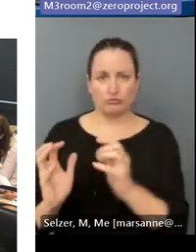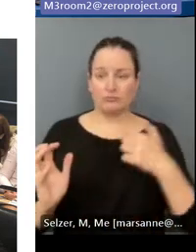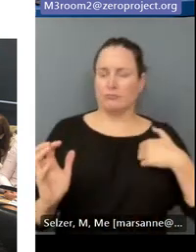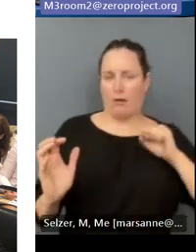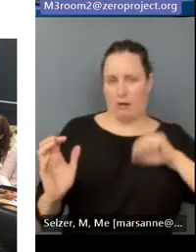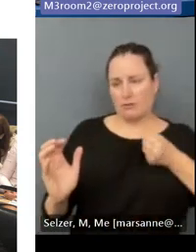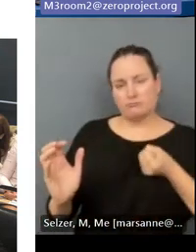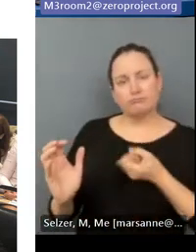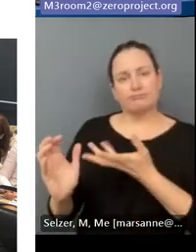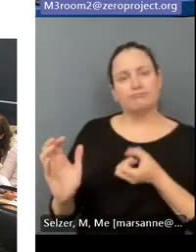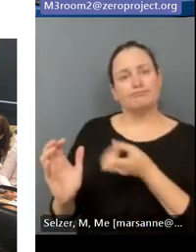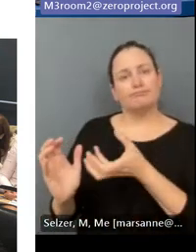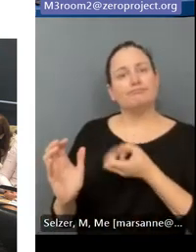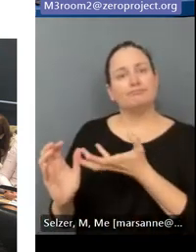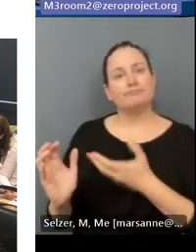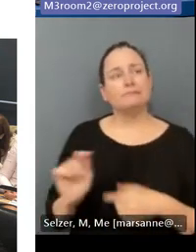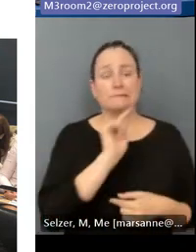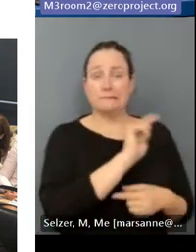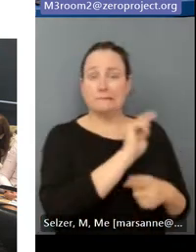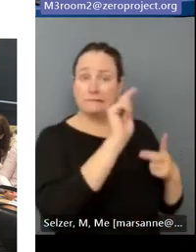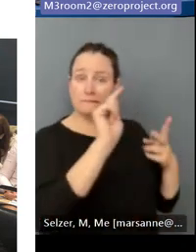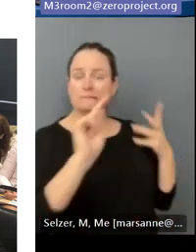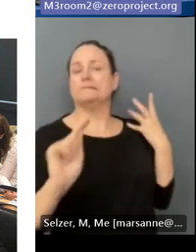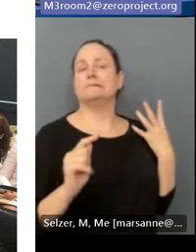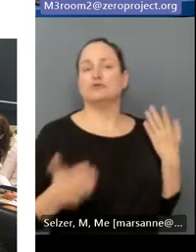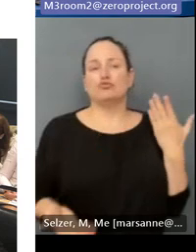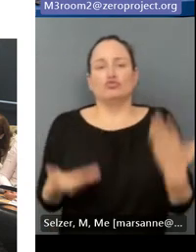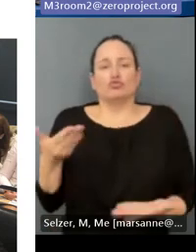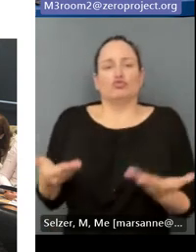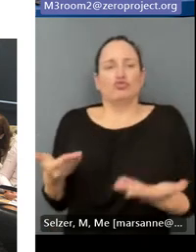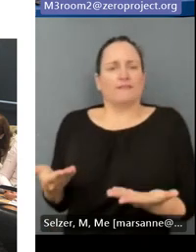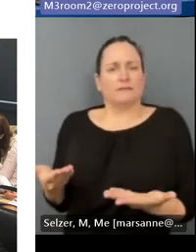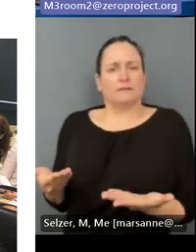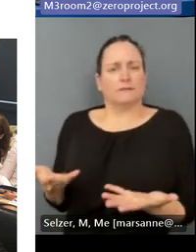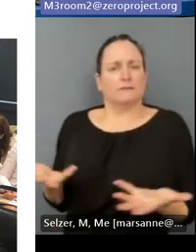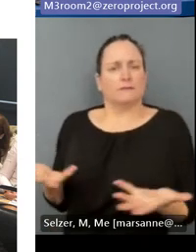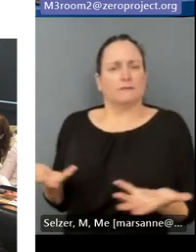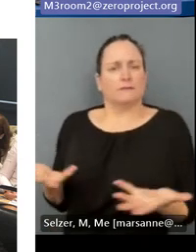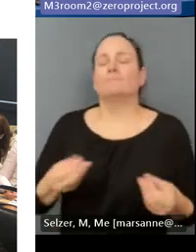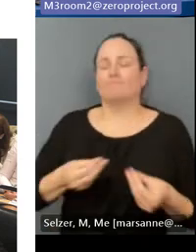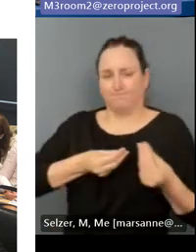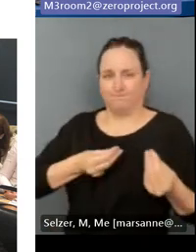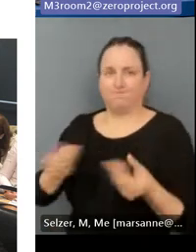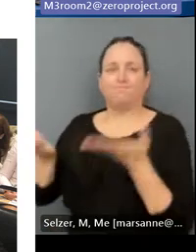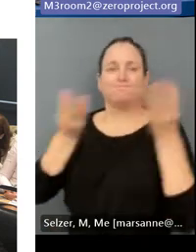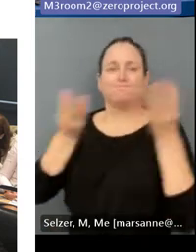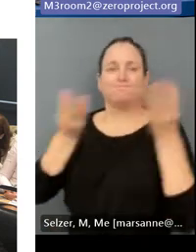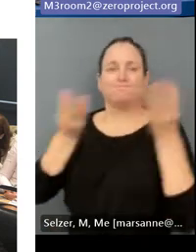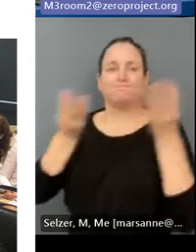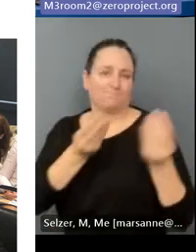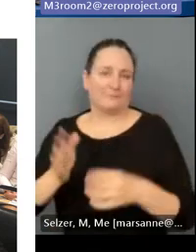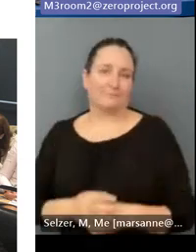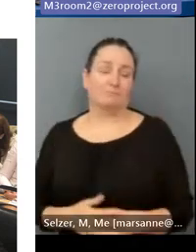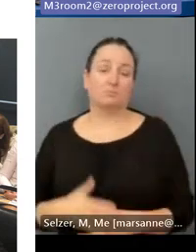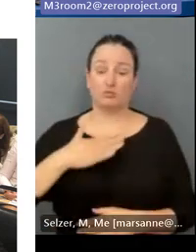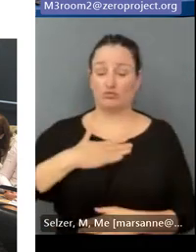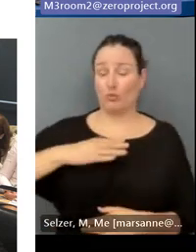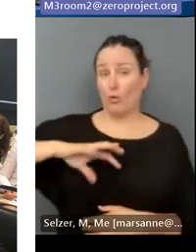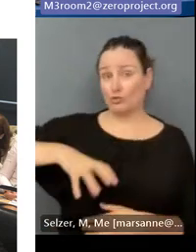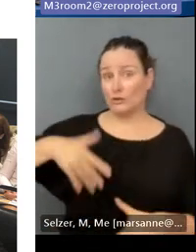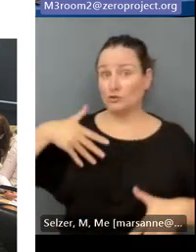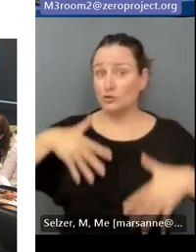both private and through public entitlements. Again, one of the issues that we face consistently in Georgia is many, many families